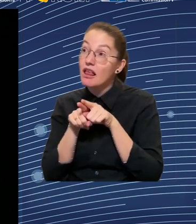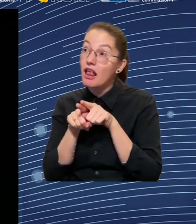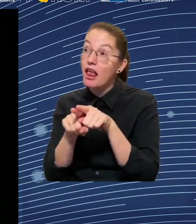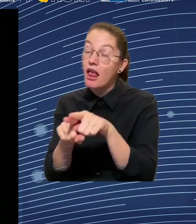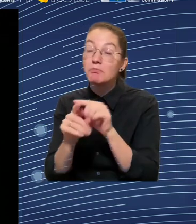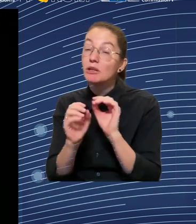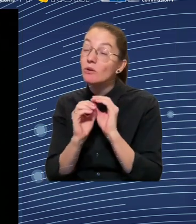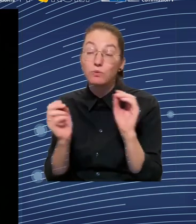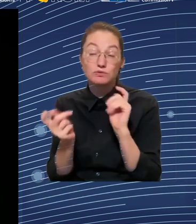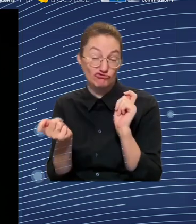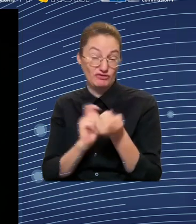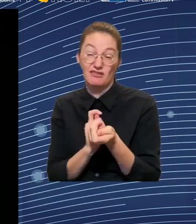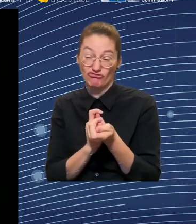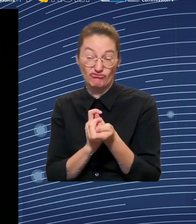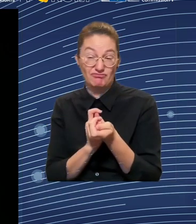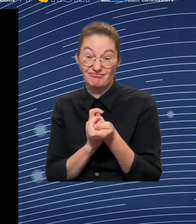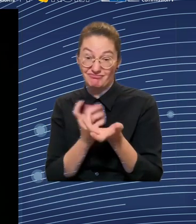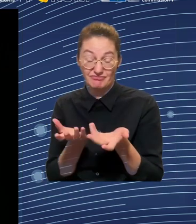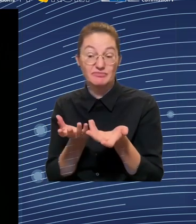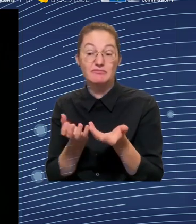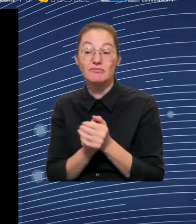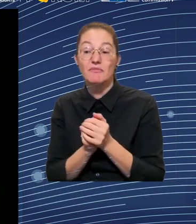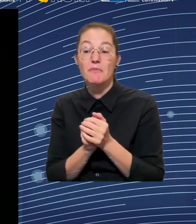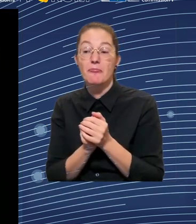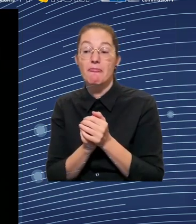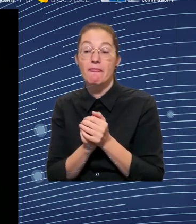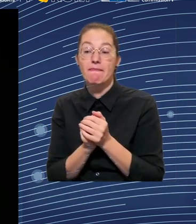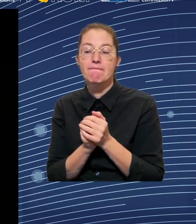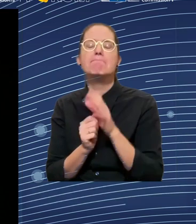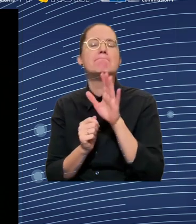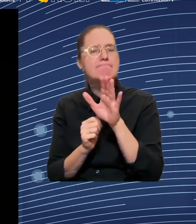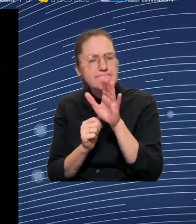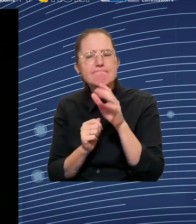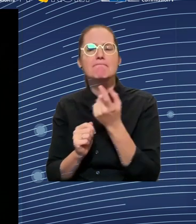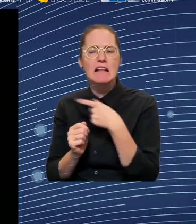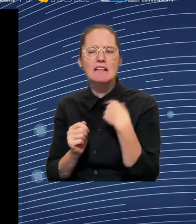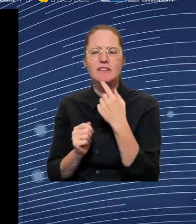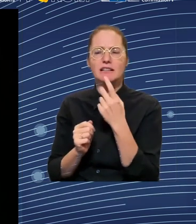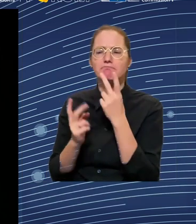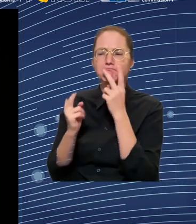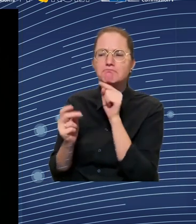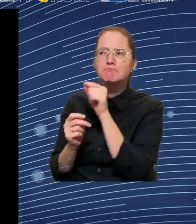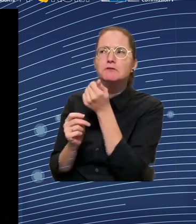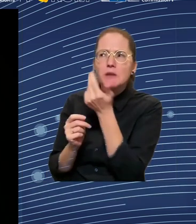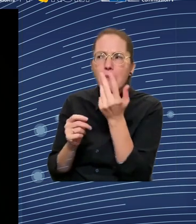slightly increasing, even though the share of men, as you saw, increasing even more, so the gap still increases.